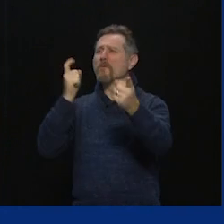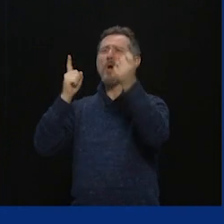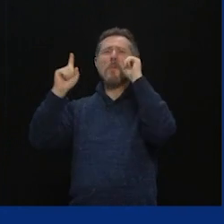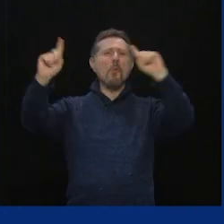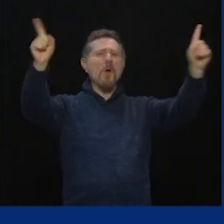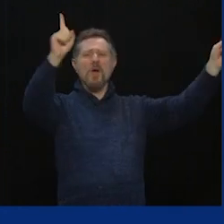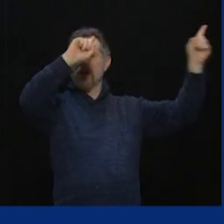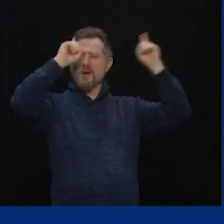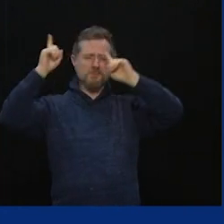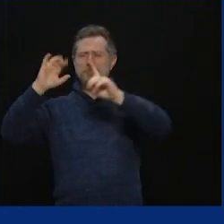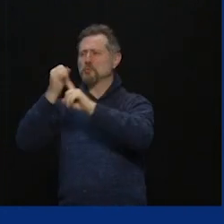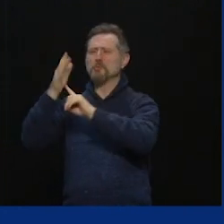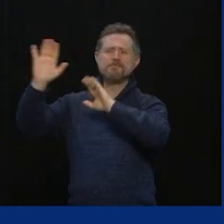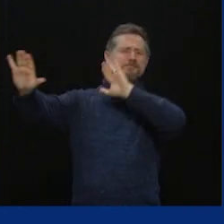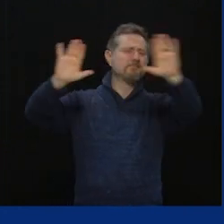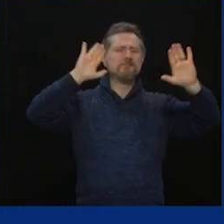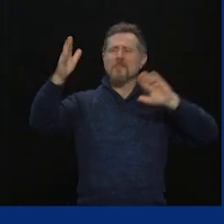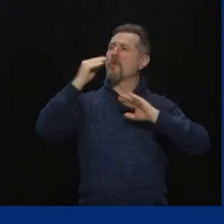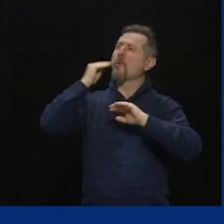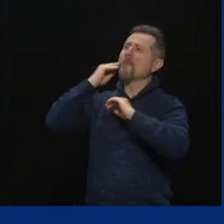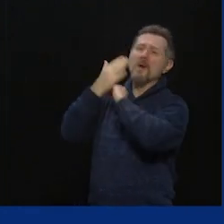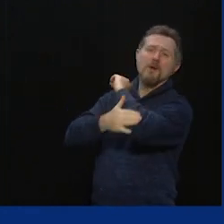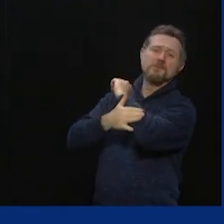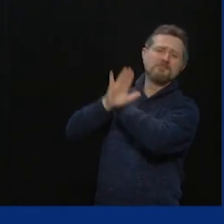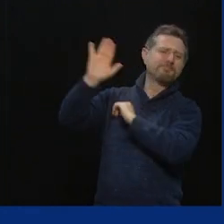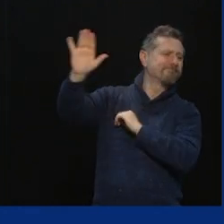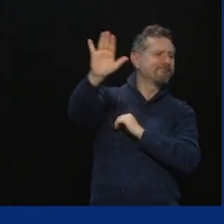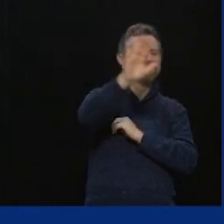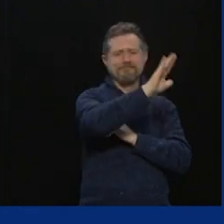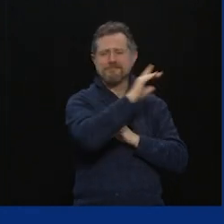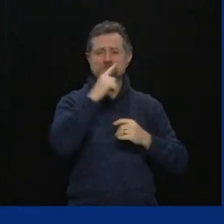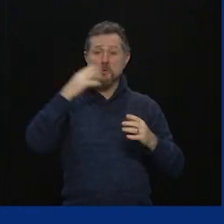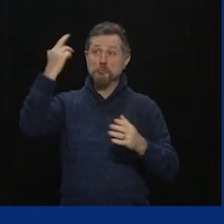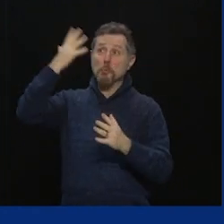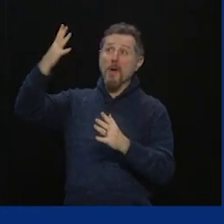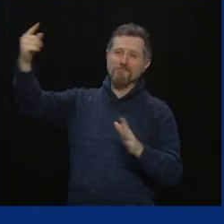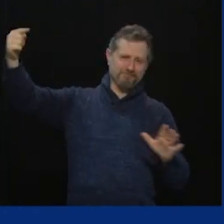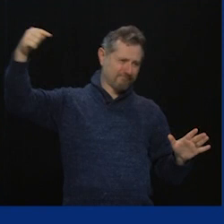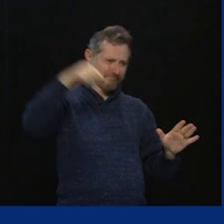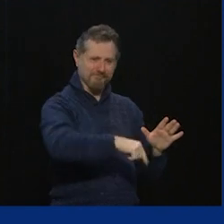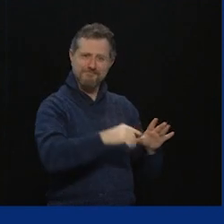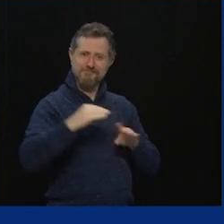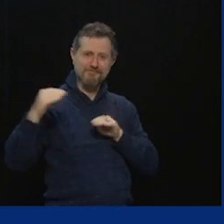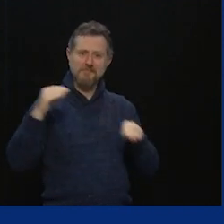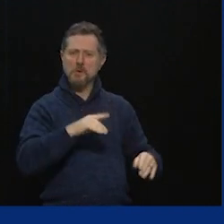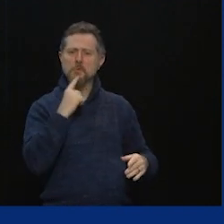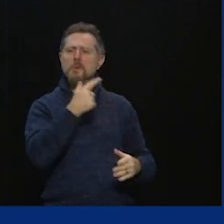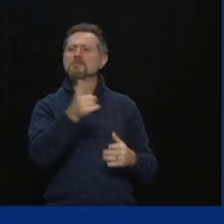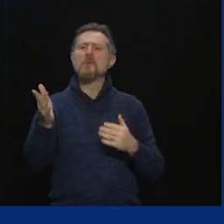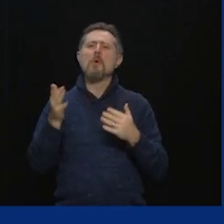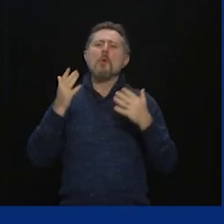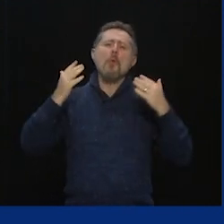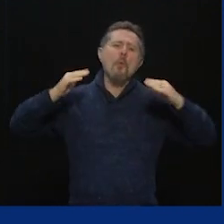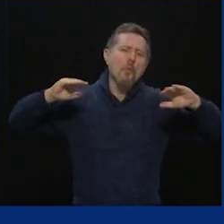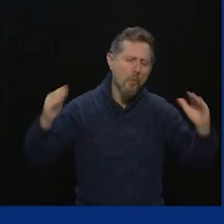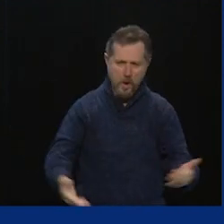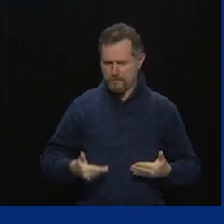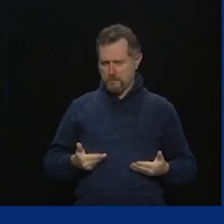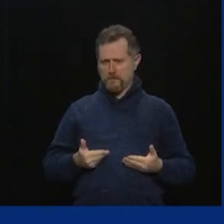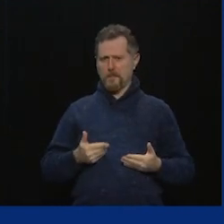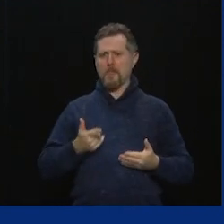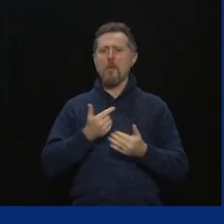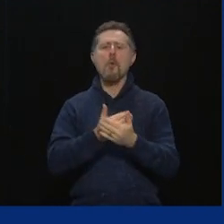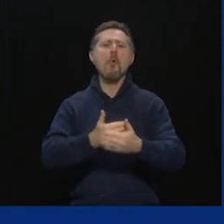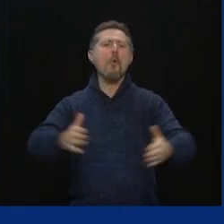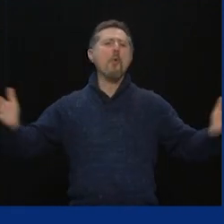circumstances that drove them to this country and to this state. We say you are welcome here. We are welcome with open arms, and we'll work to